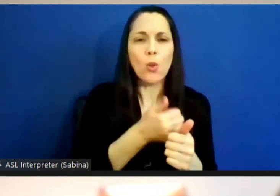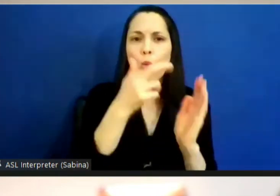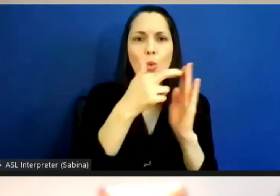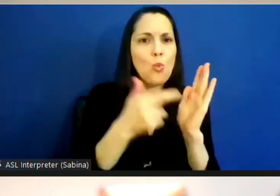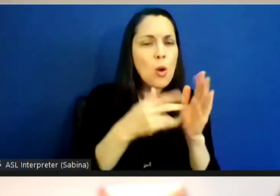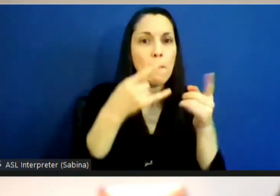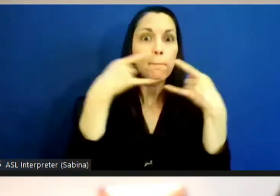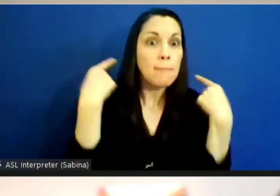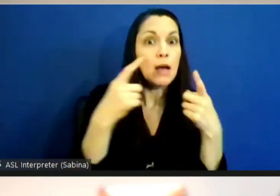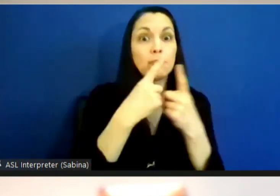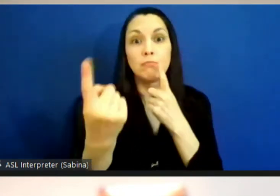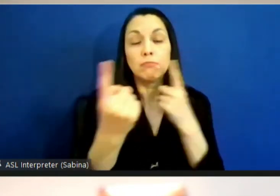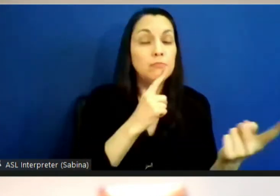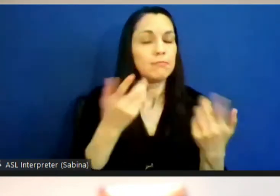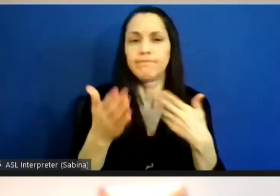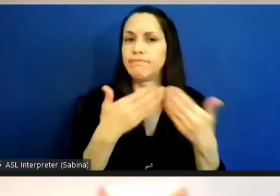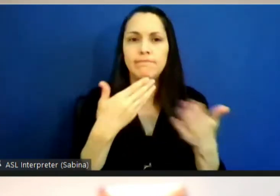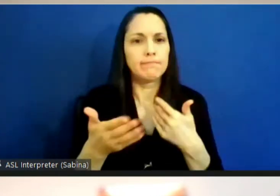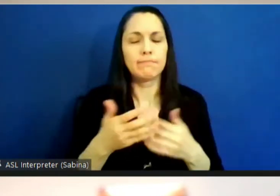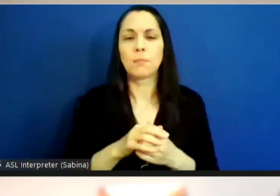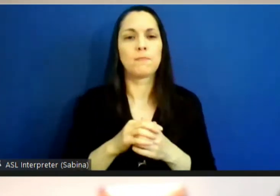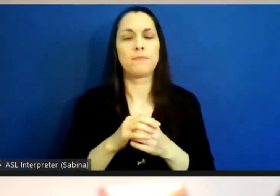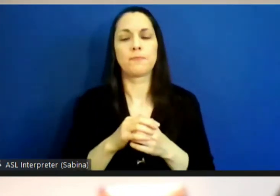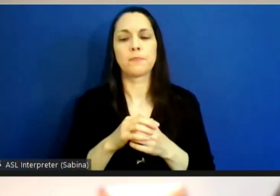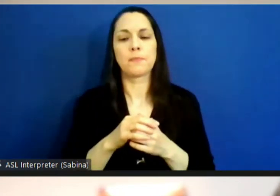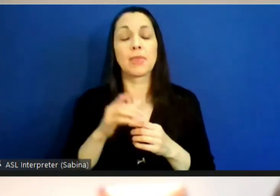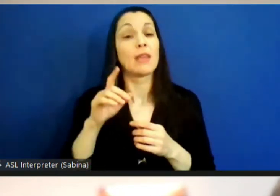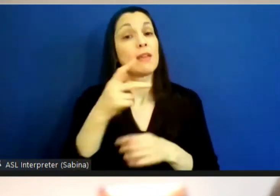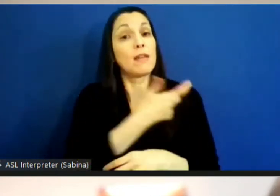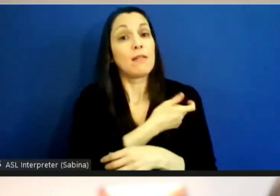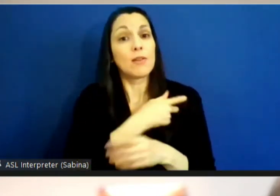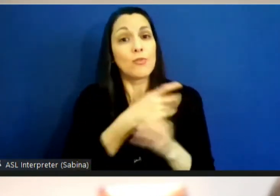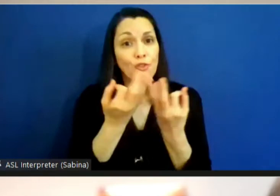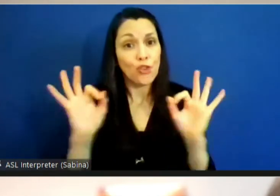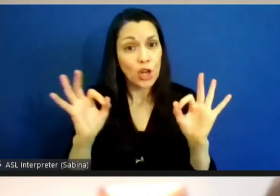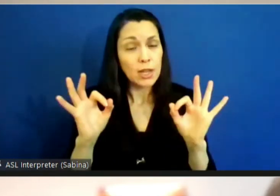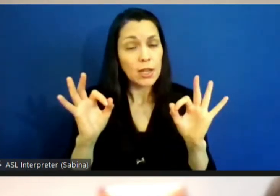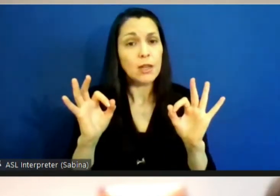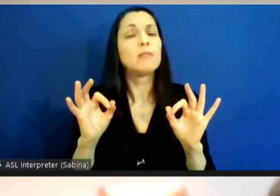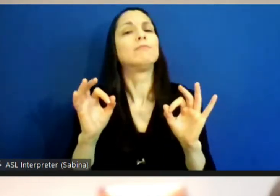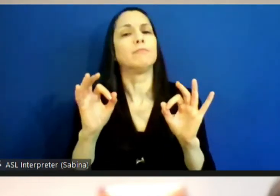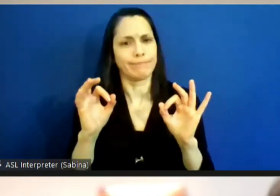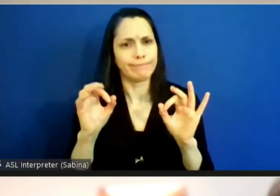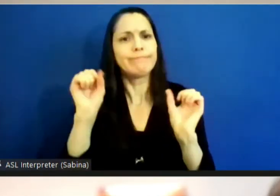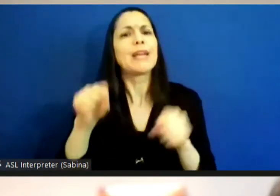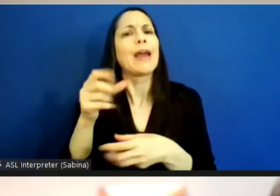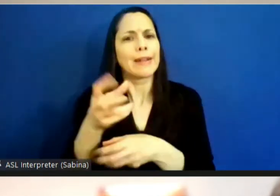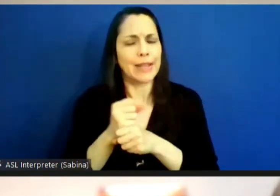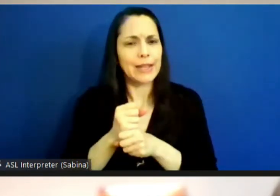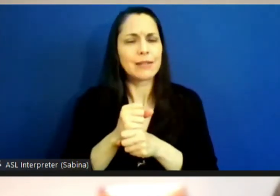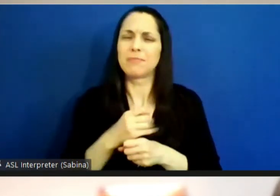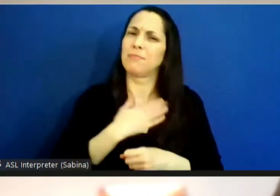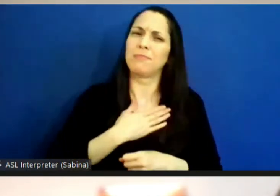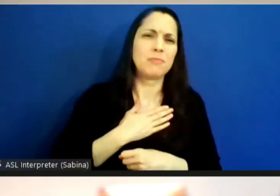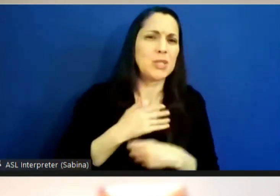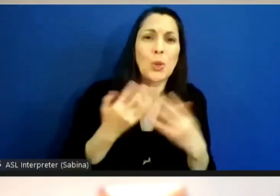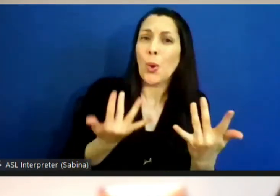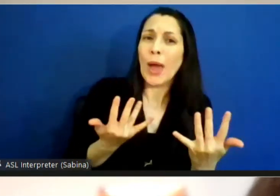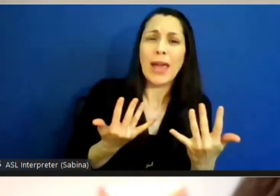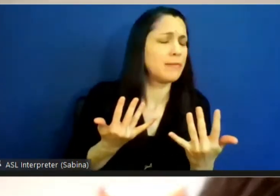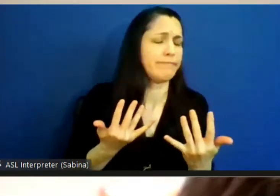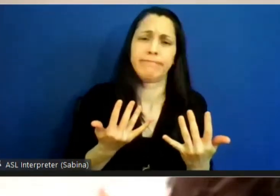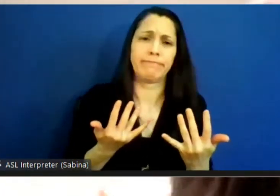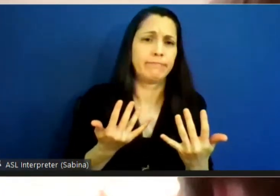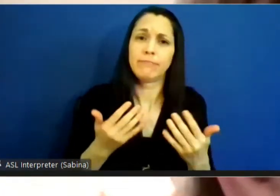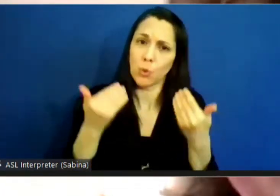openings at our events, so the vaccines are free and accessible. Please don't wait. And that will end my report for